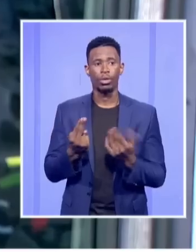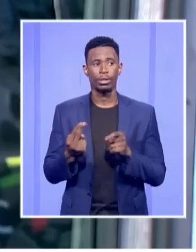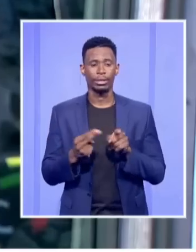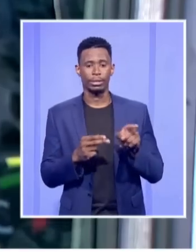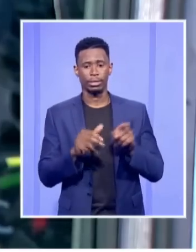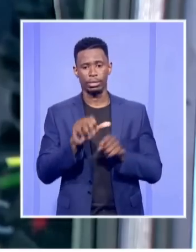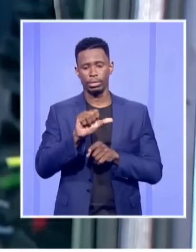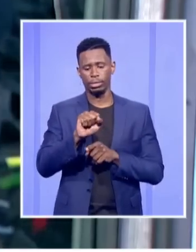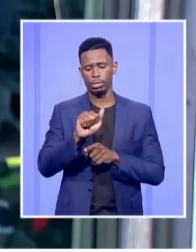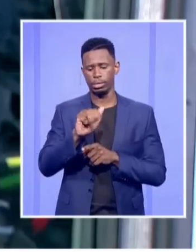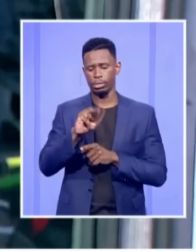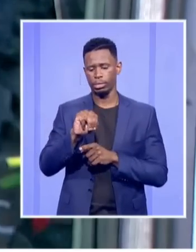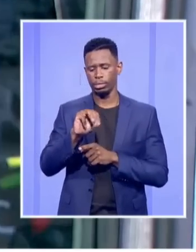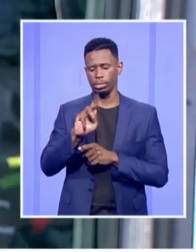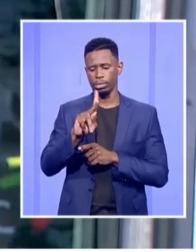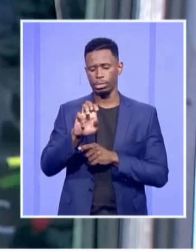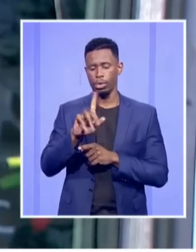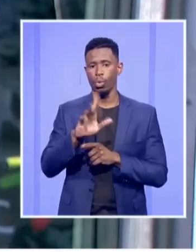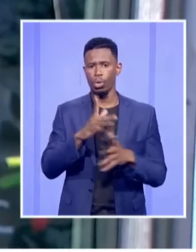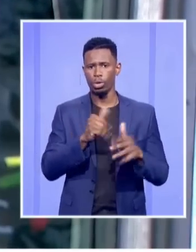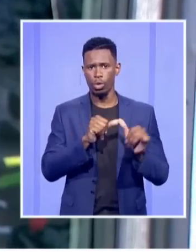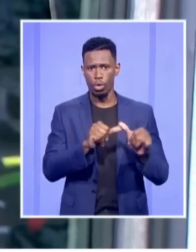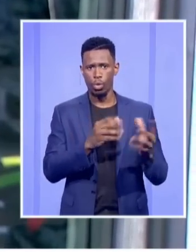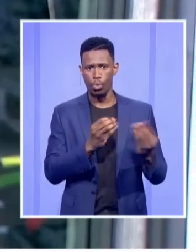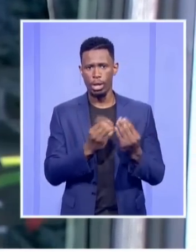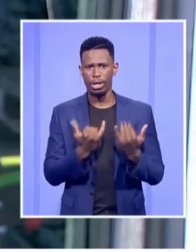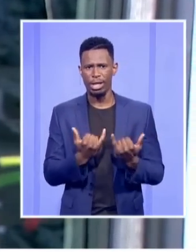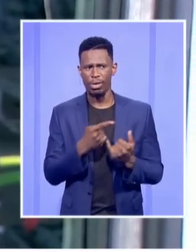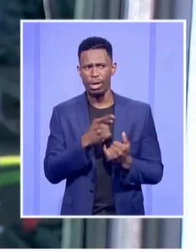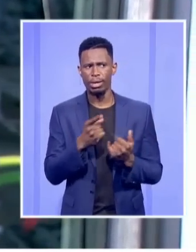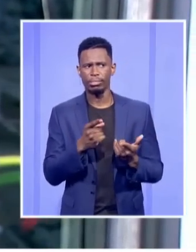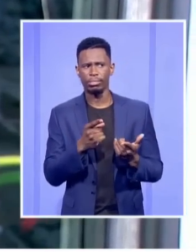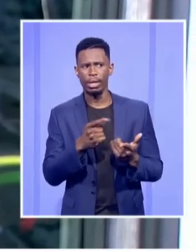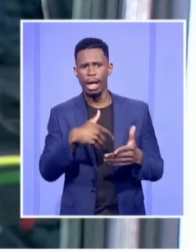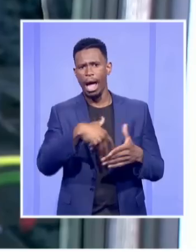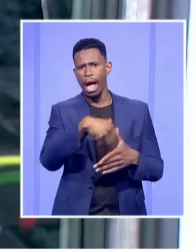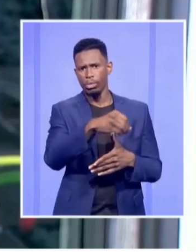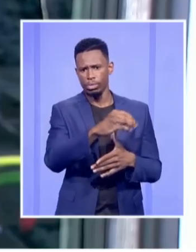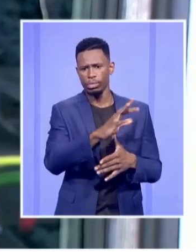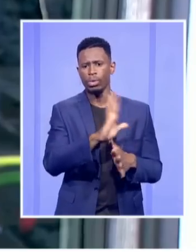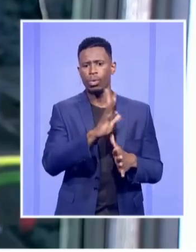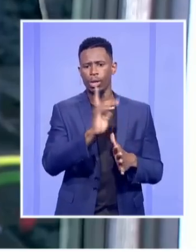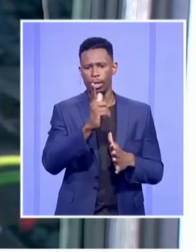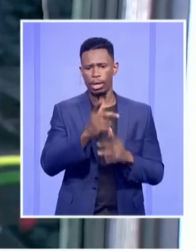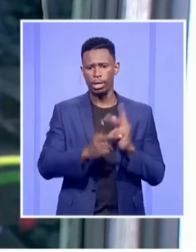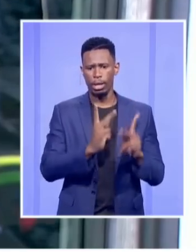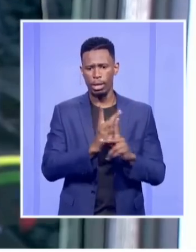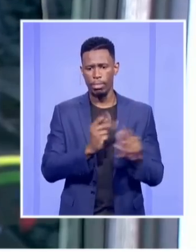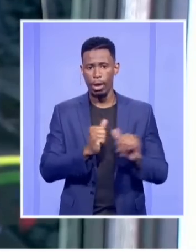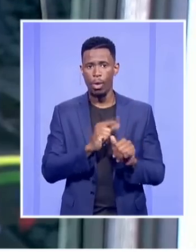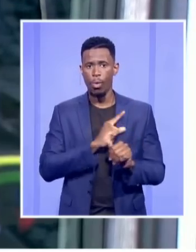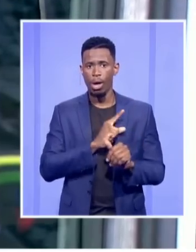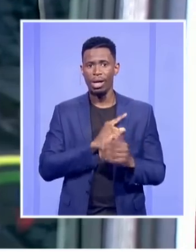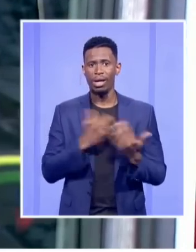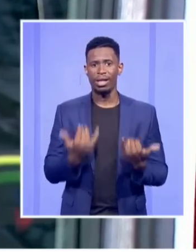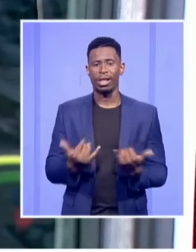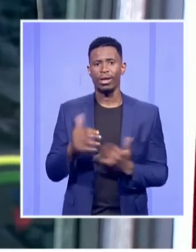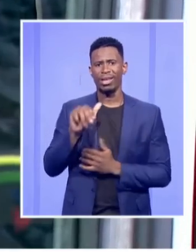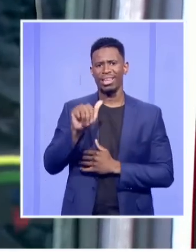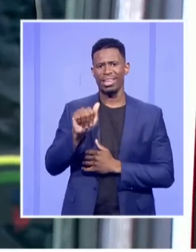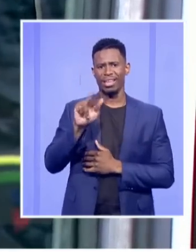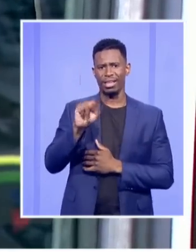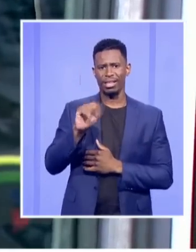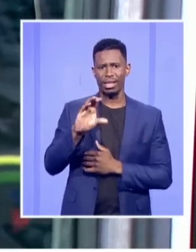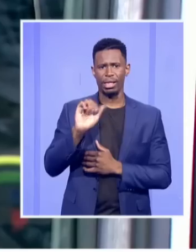us. He's going to step out for now, but we certainly will be bringing you more coverage. And nobody can dissect the ANC